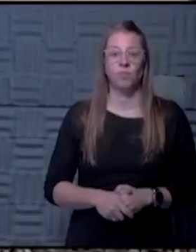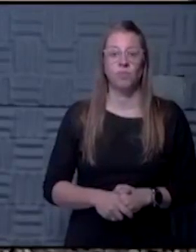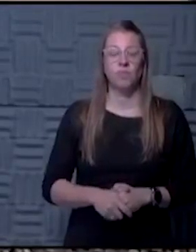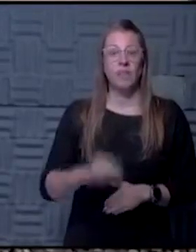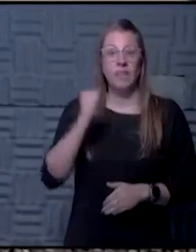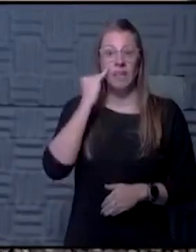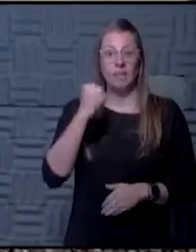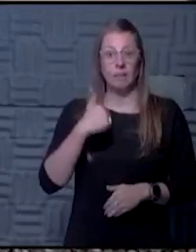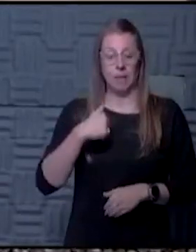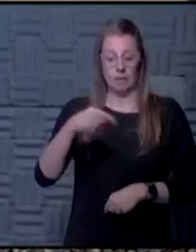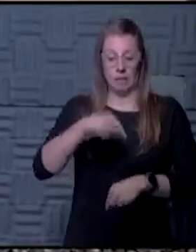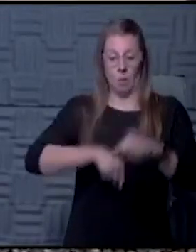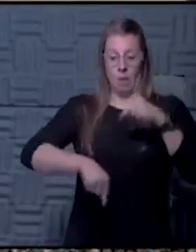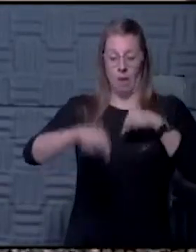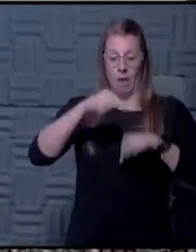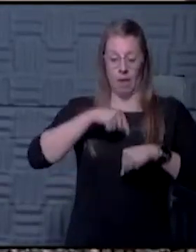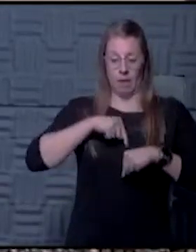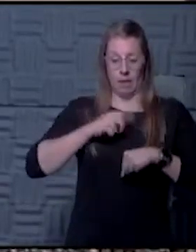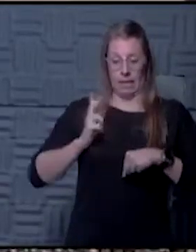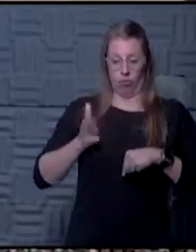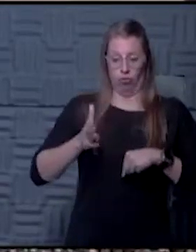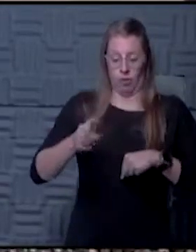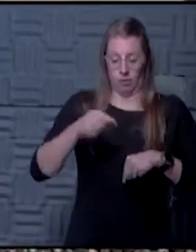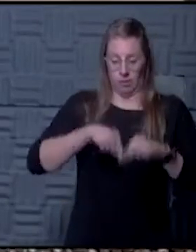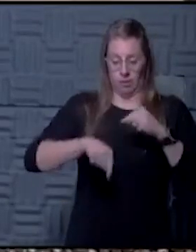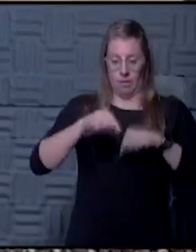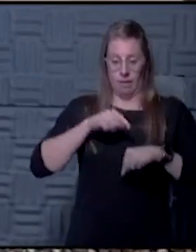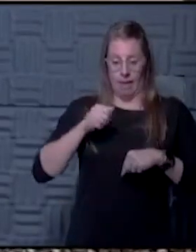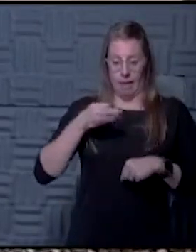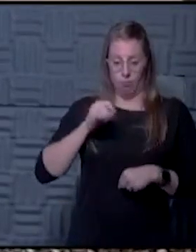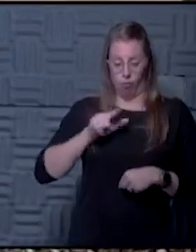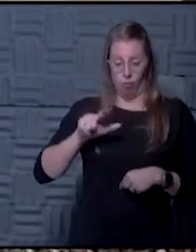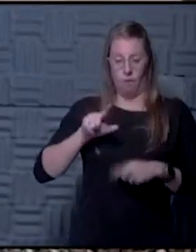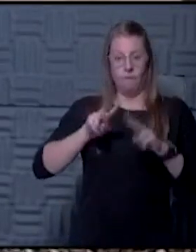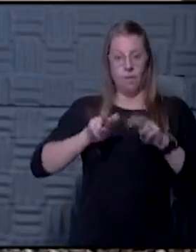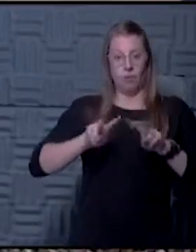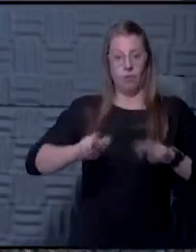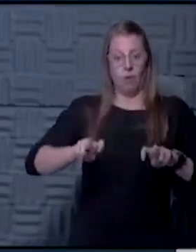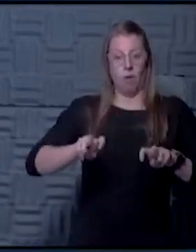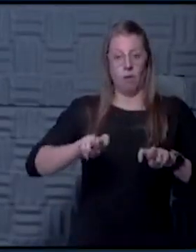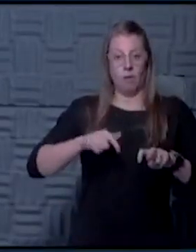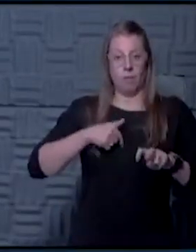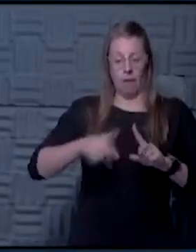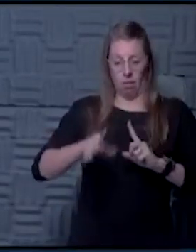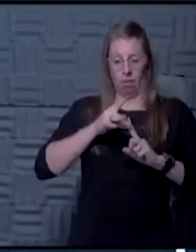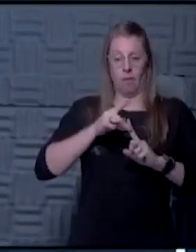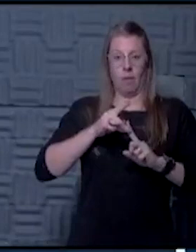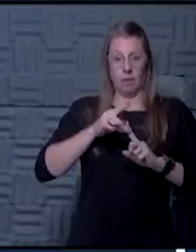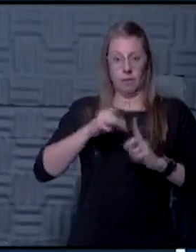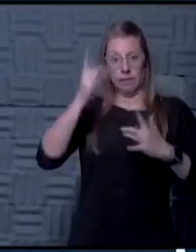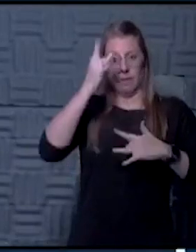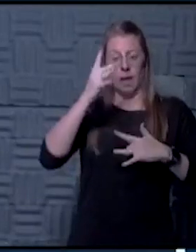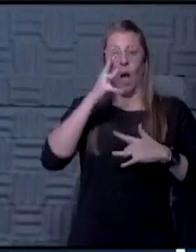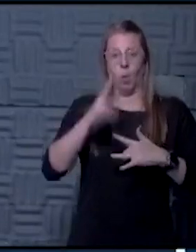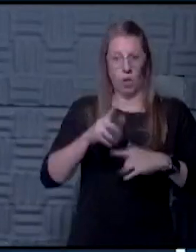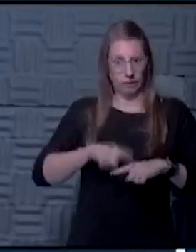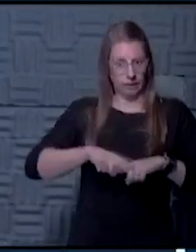If I could go back in history and go back to April and figure out where I got it, I would definitely do things